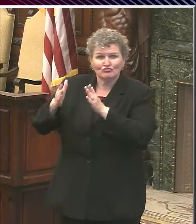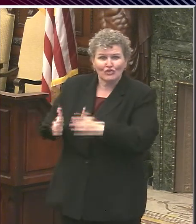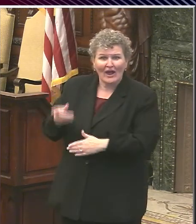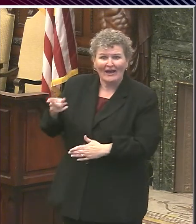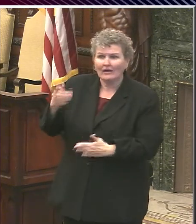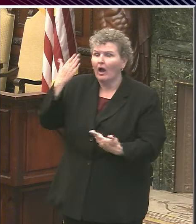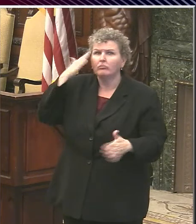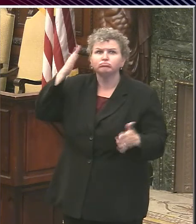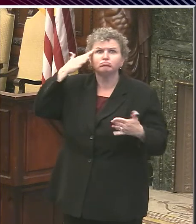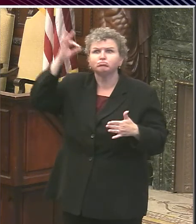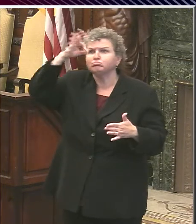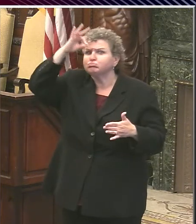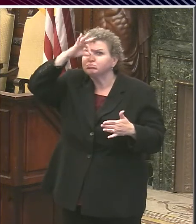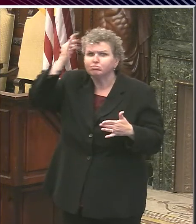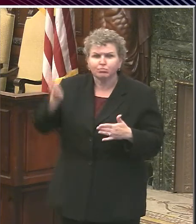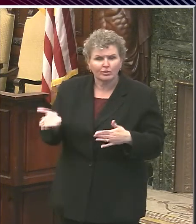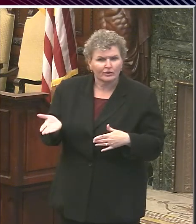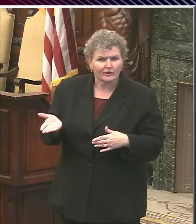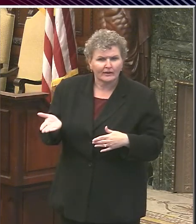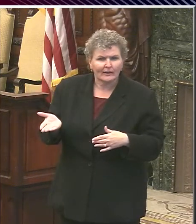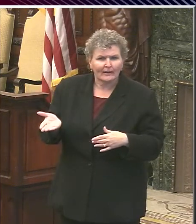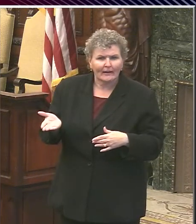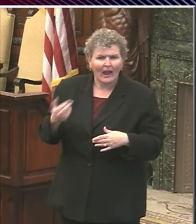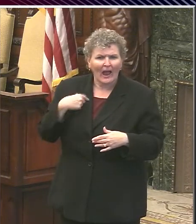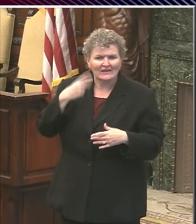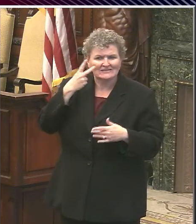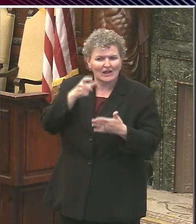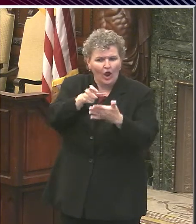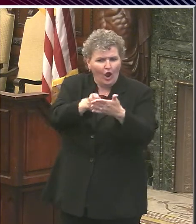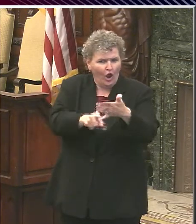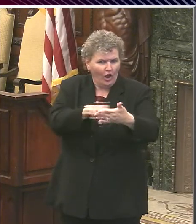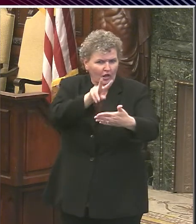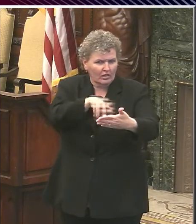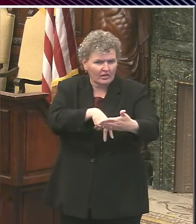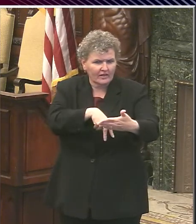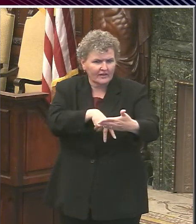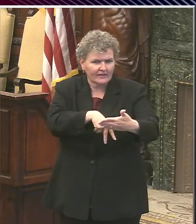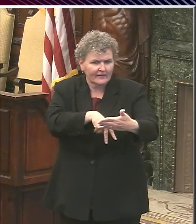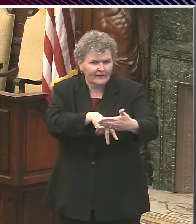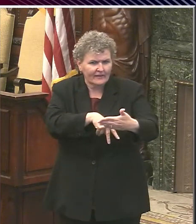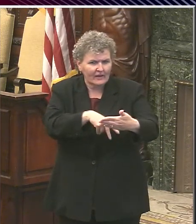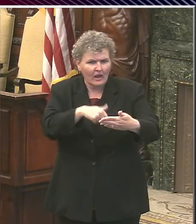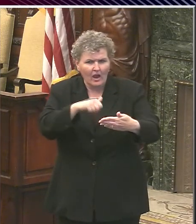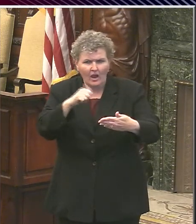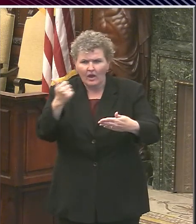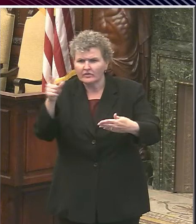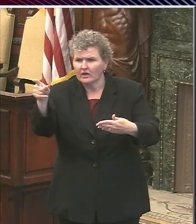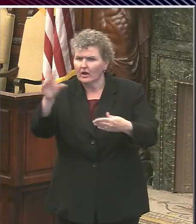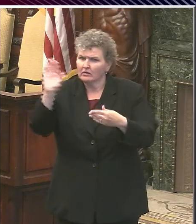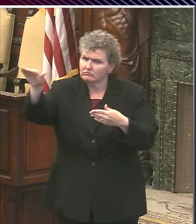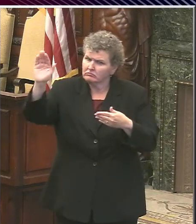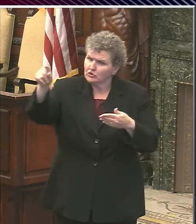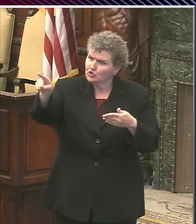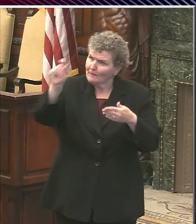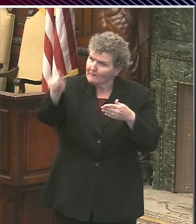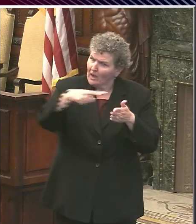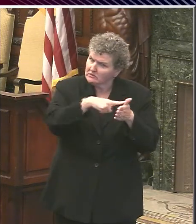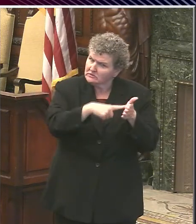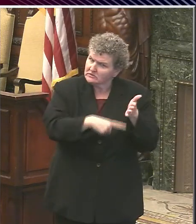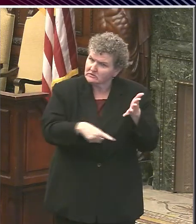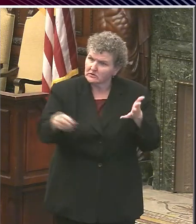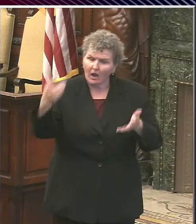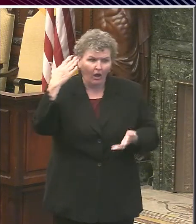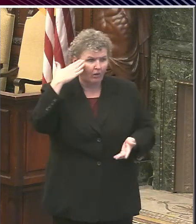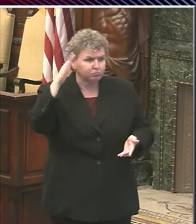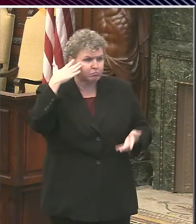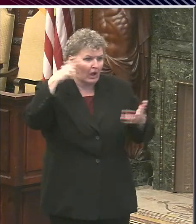see the article and say to the landlord, you have to do this, and the landlord has no idea they have to do that.